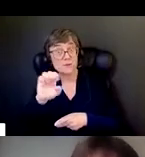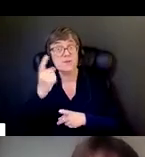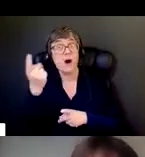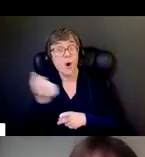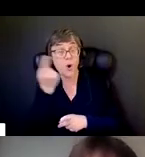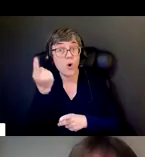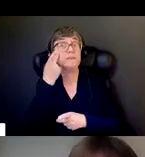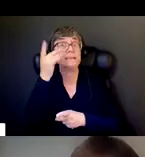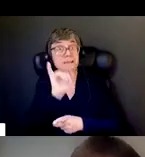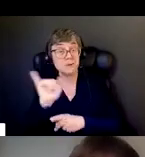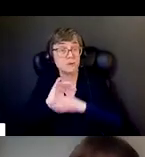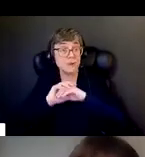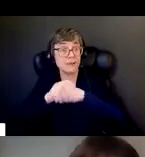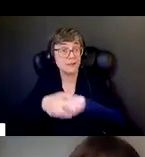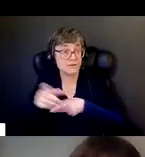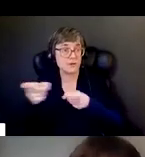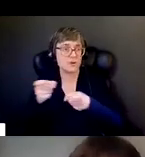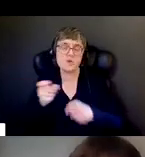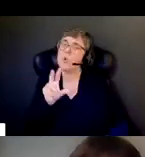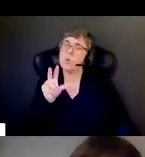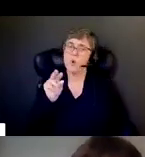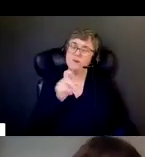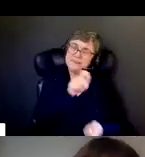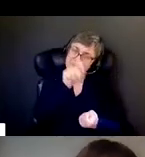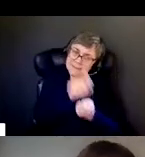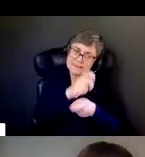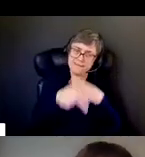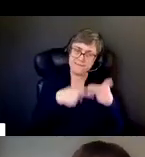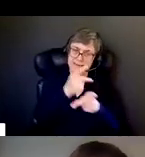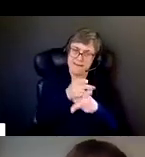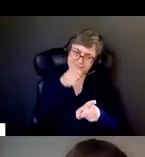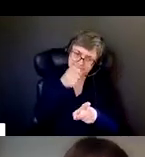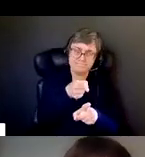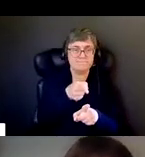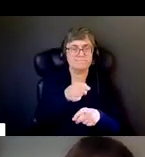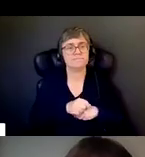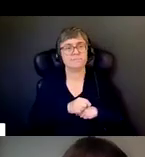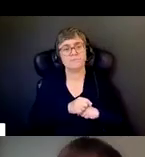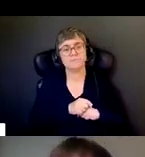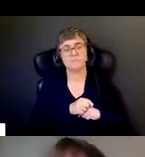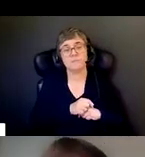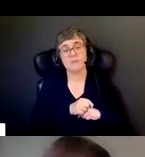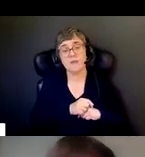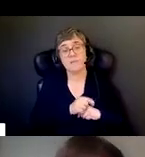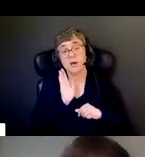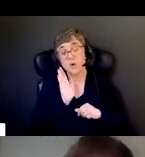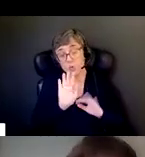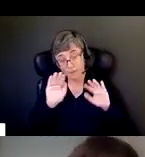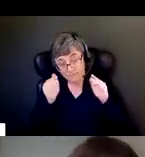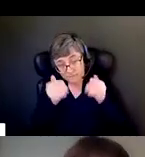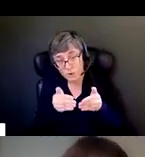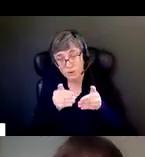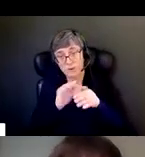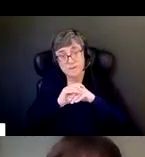is a very specific type of elder abuse. And I'm going to focus in particular on coercive control